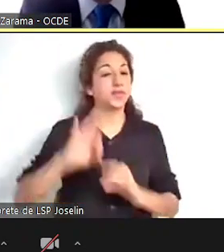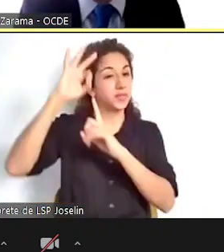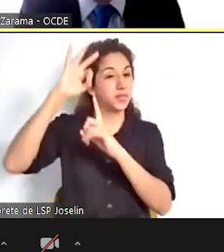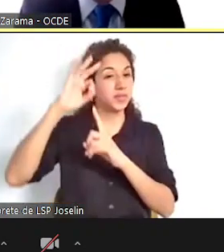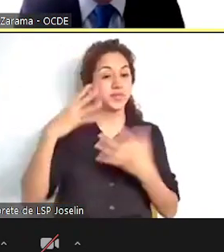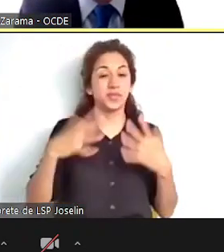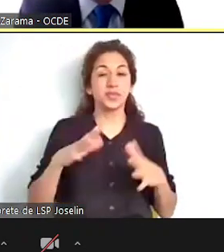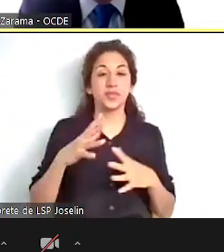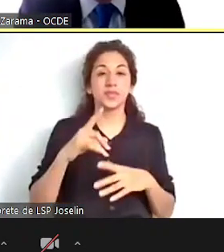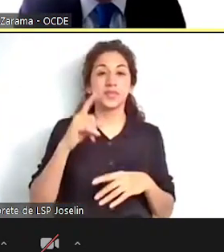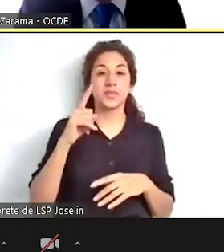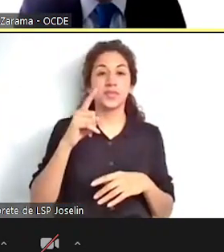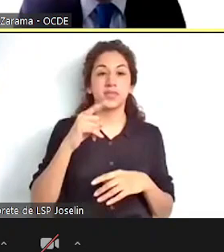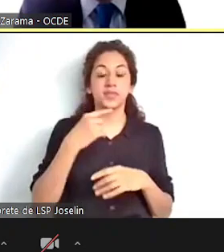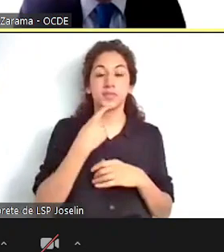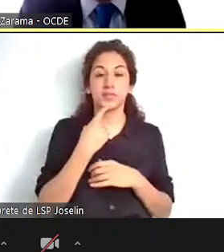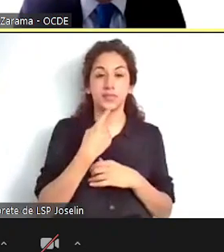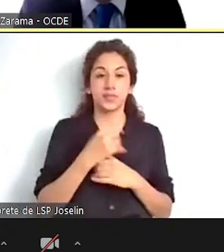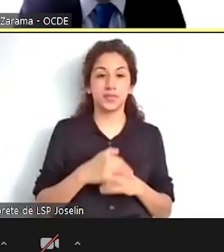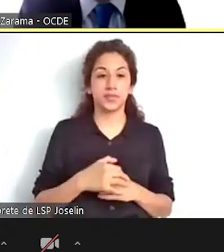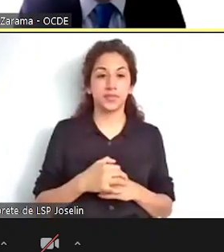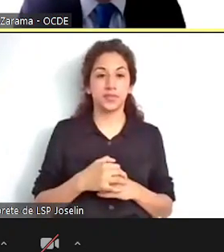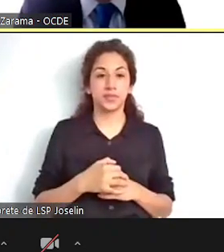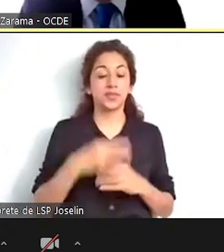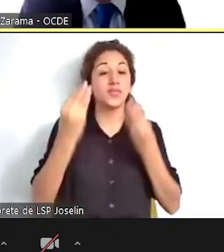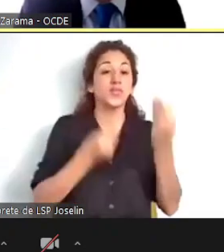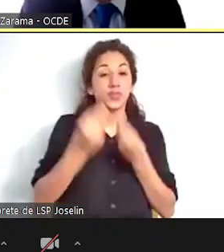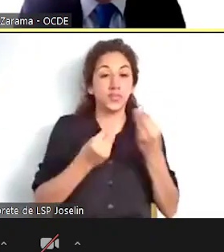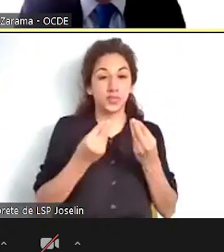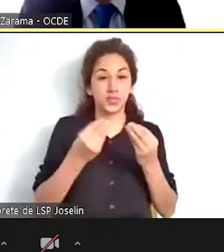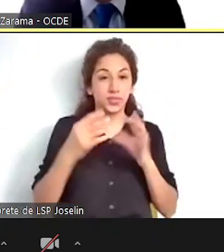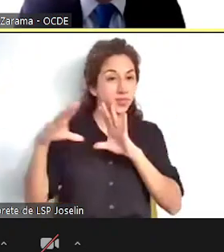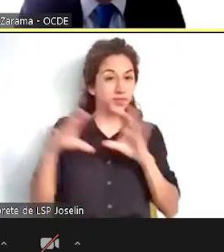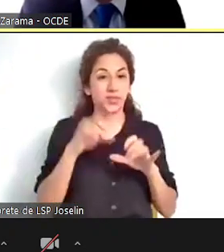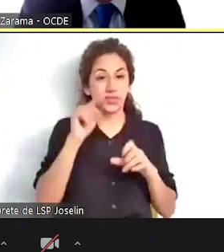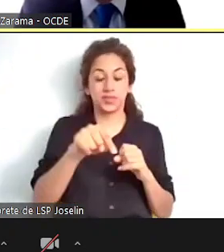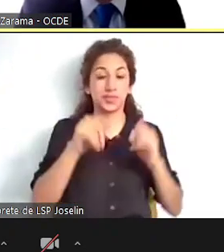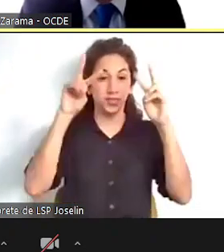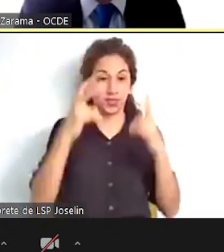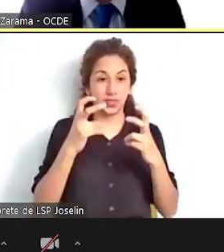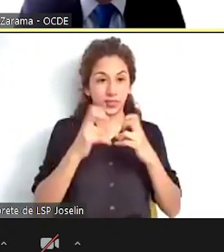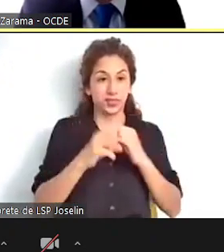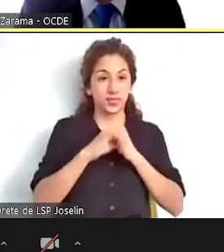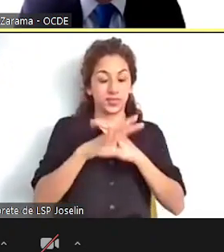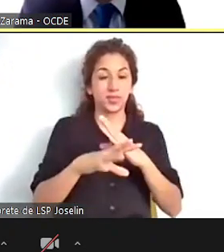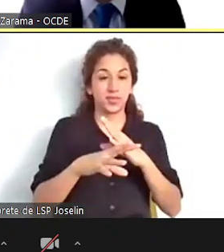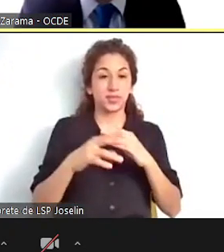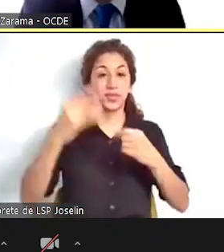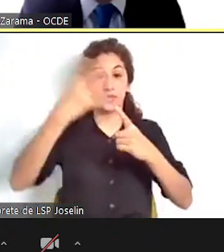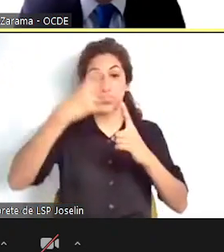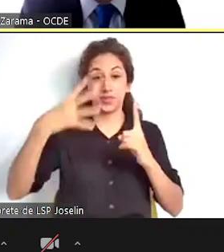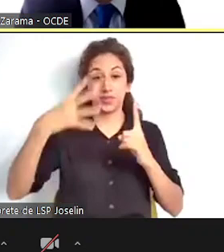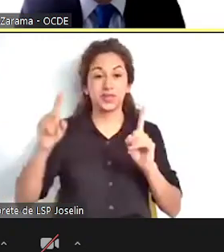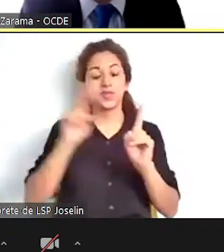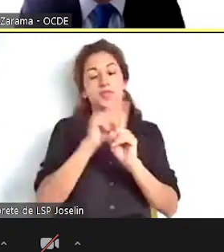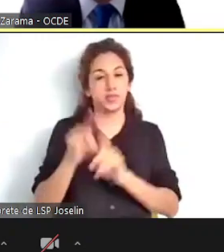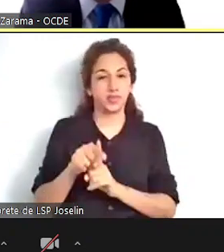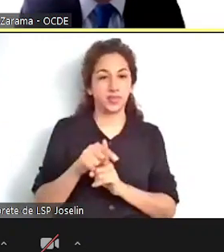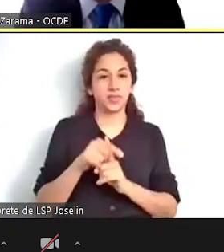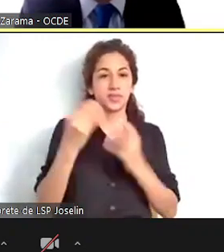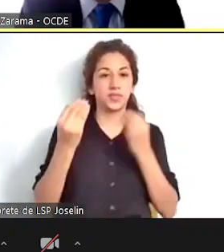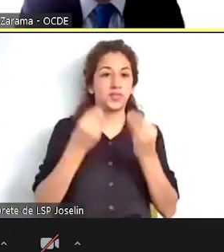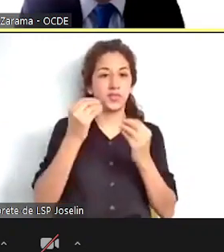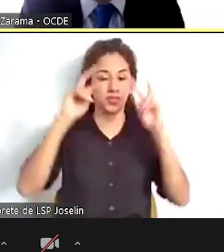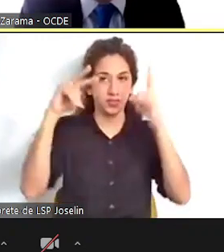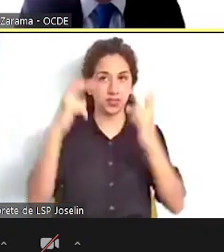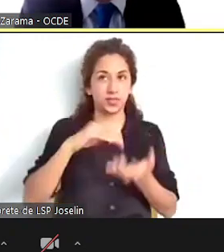component that we saw they were asking in the audience of them how do we tackle these differentiated impacts in gender